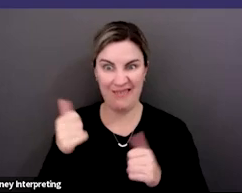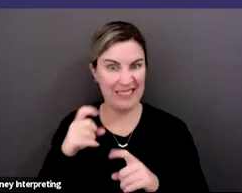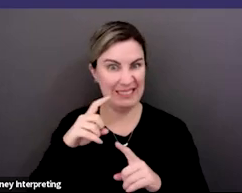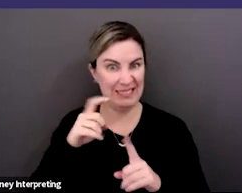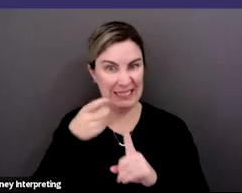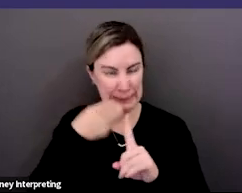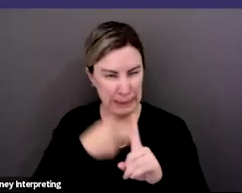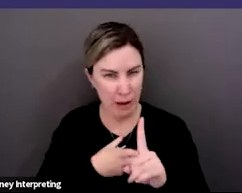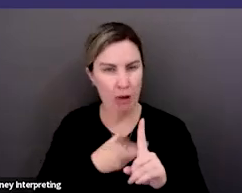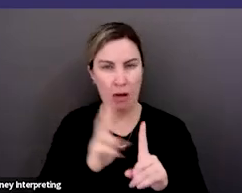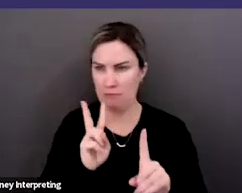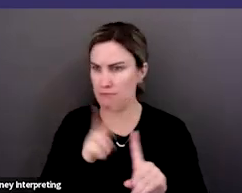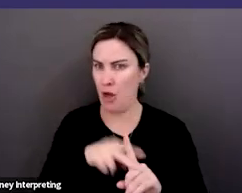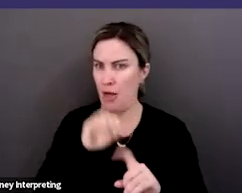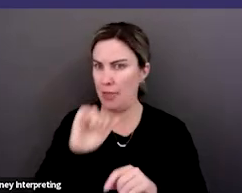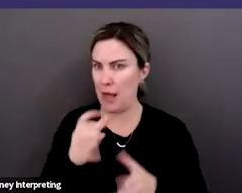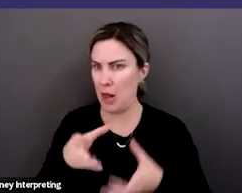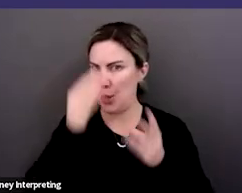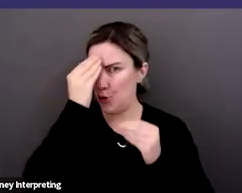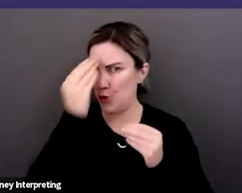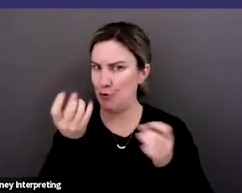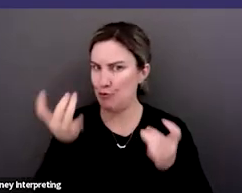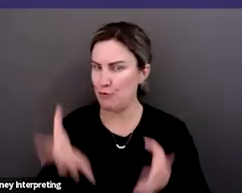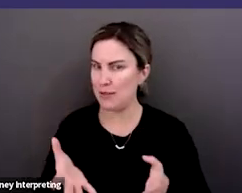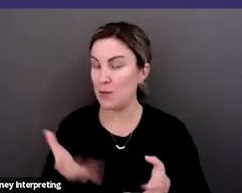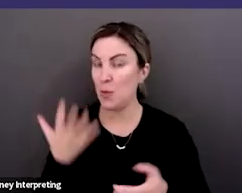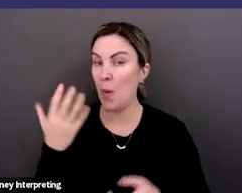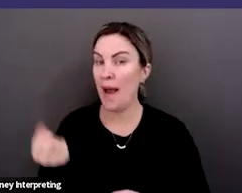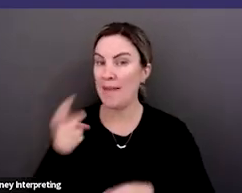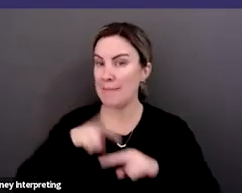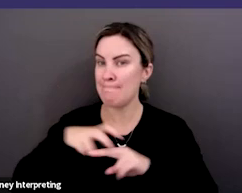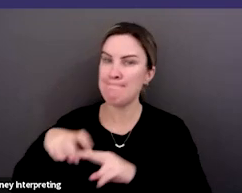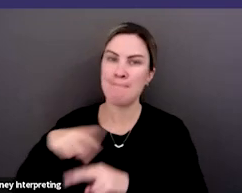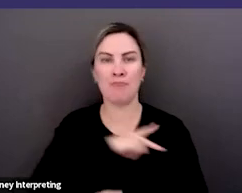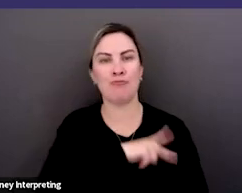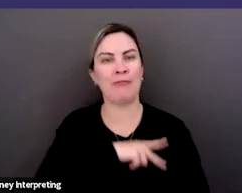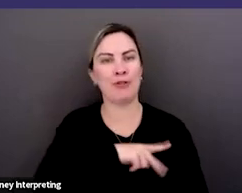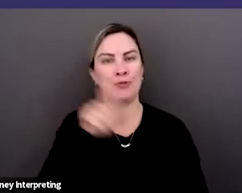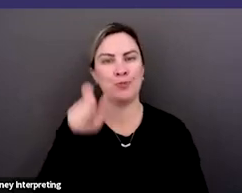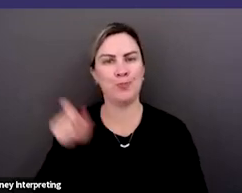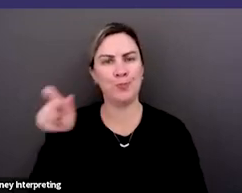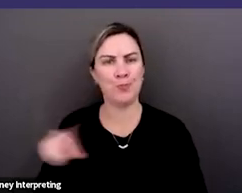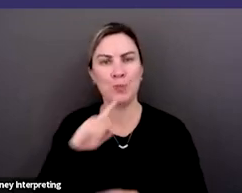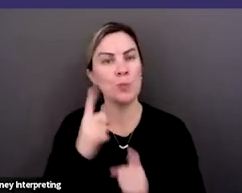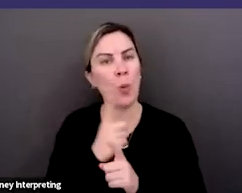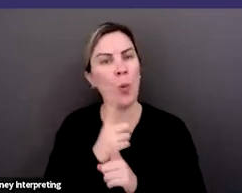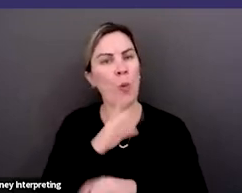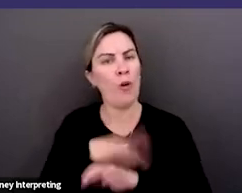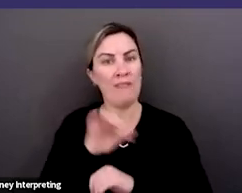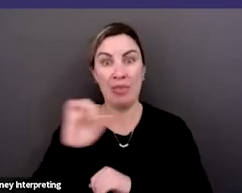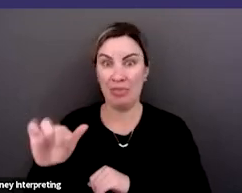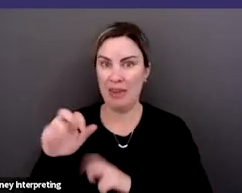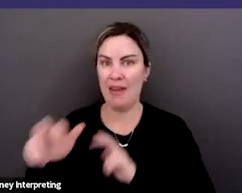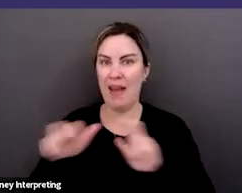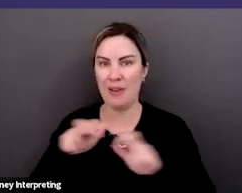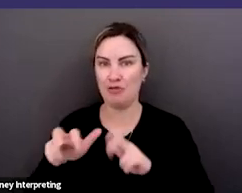So next, we have an opportunity to hear from a panel of practitioners about their actions and their progress